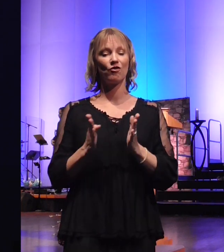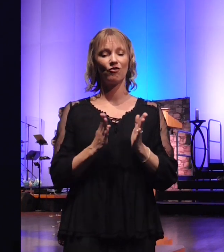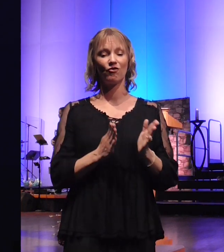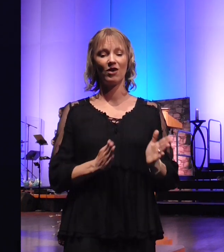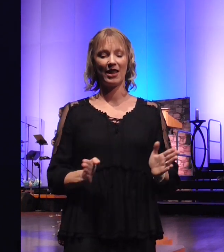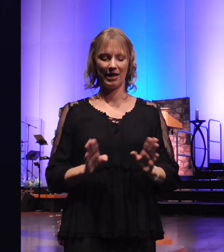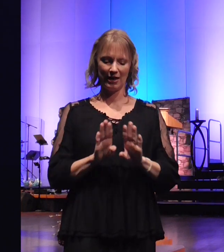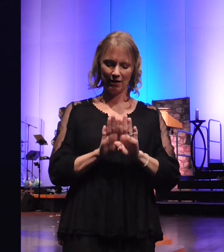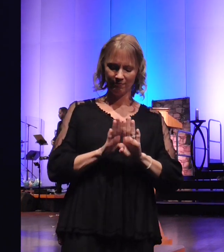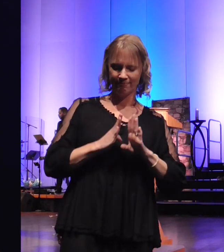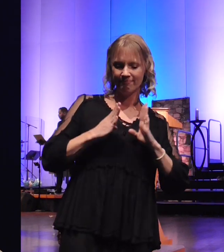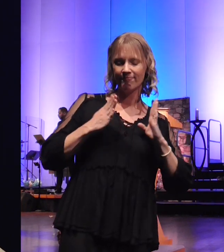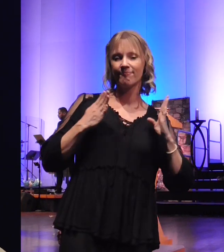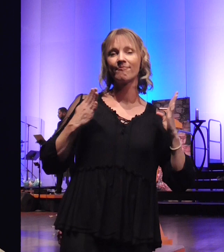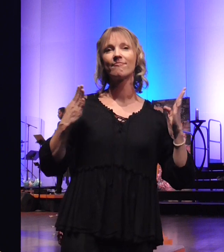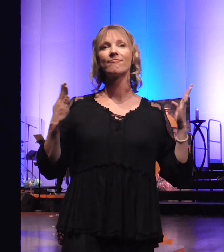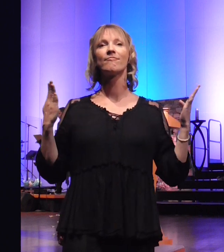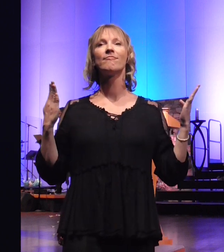get ready,